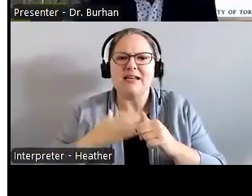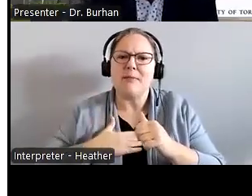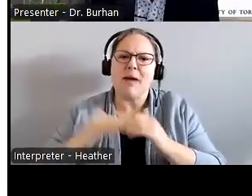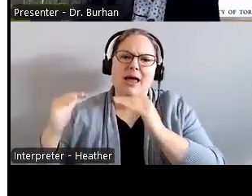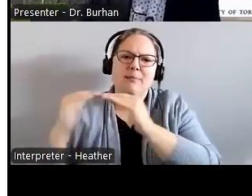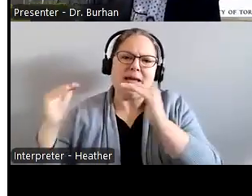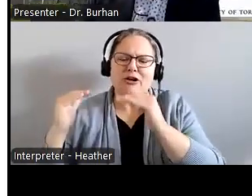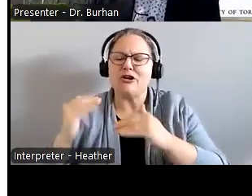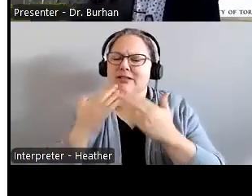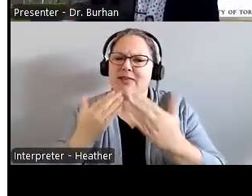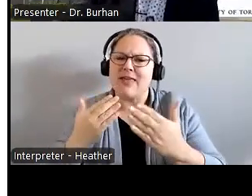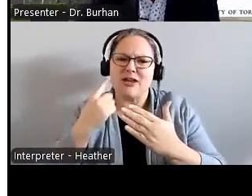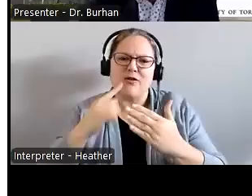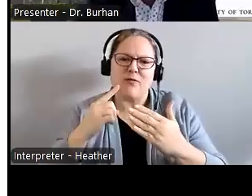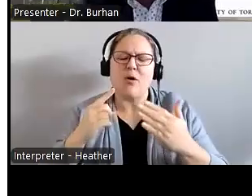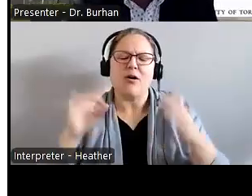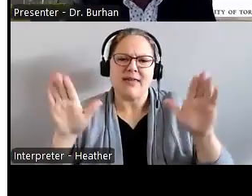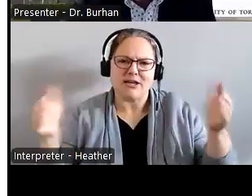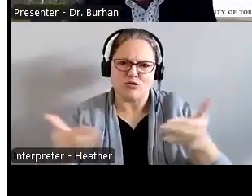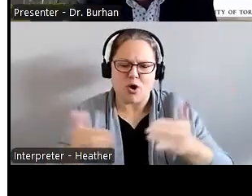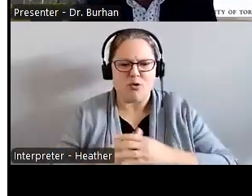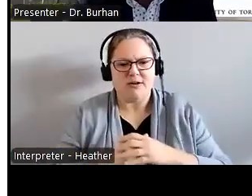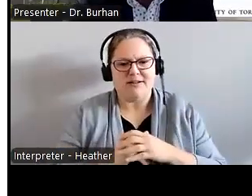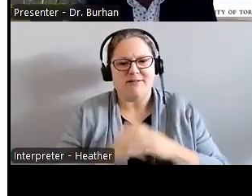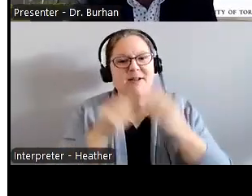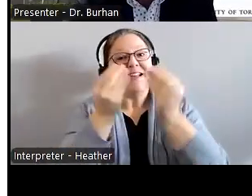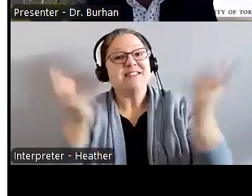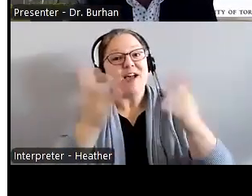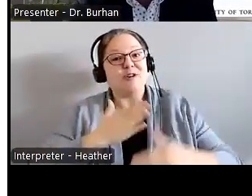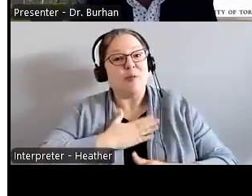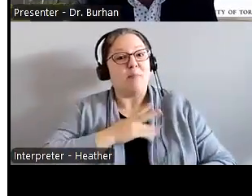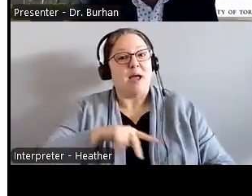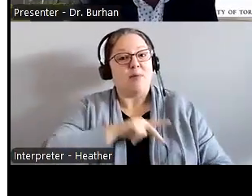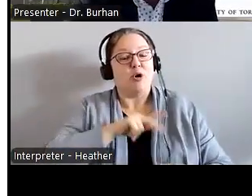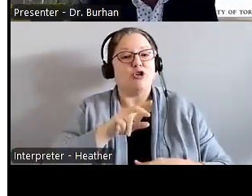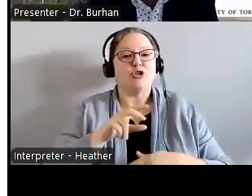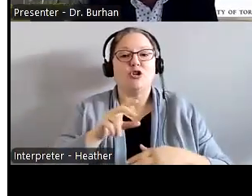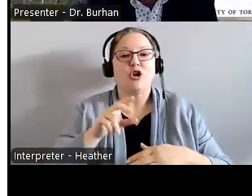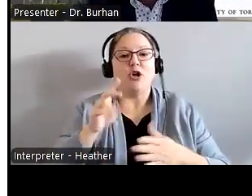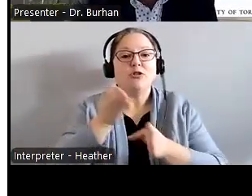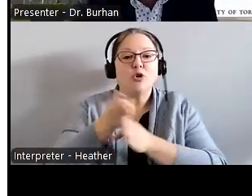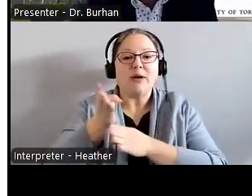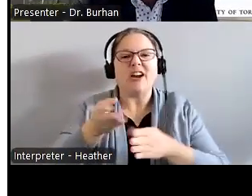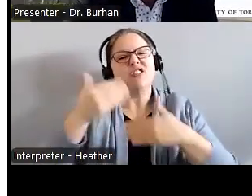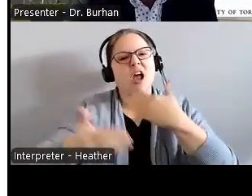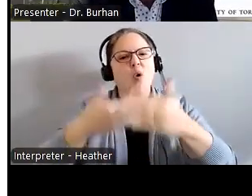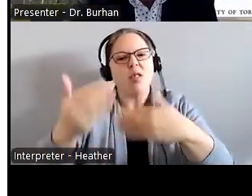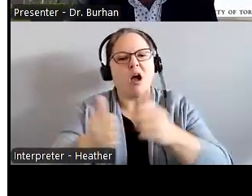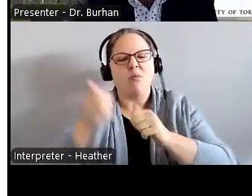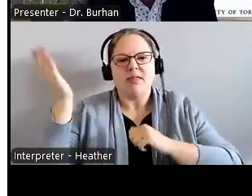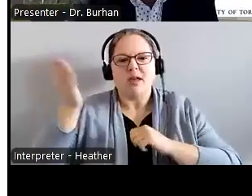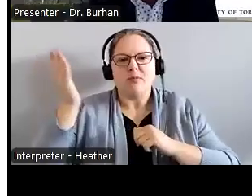and I'll tell you a little bit about my personal journey as I go through this presentation, because that gives things